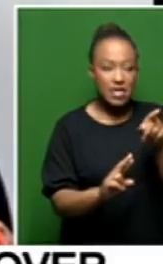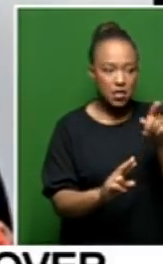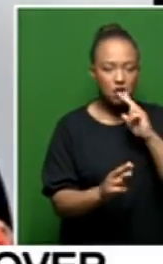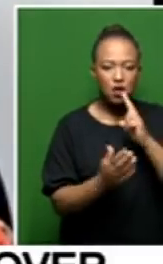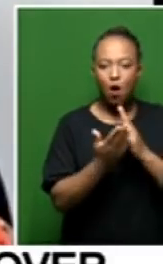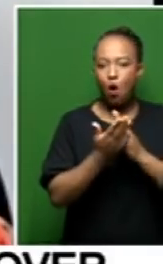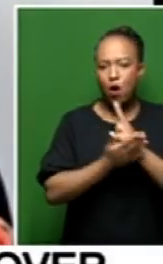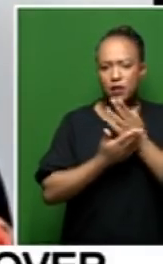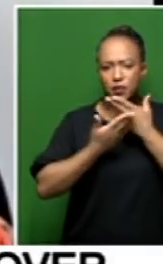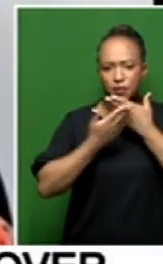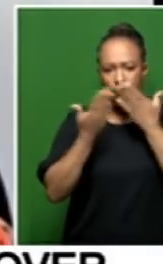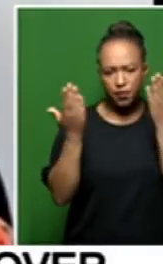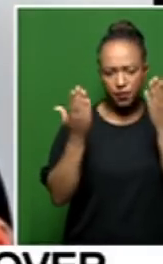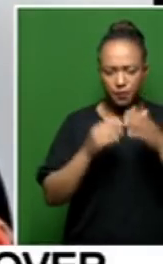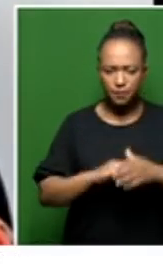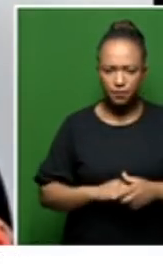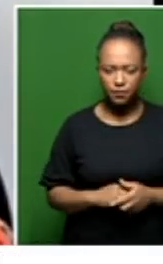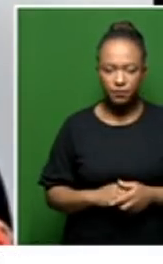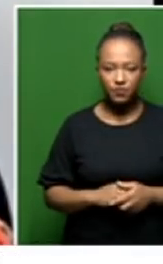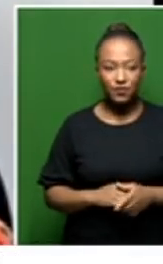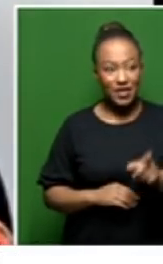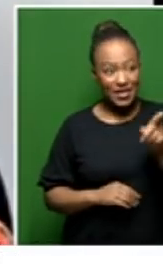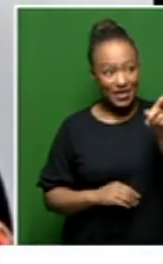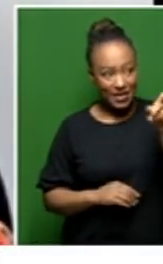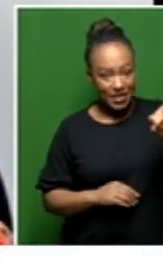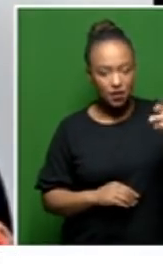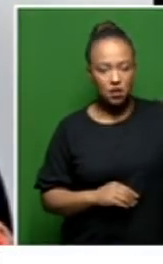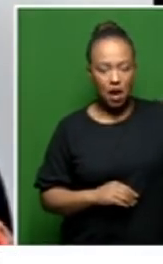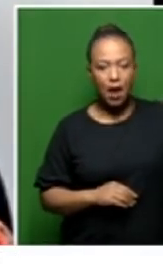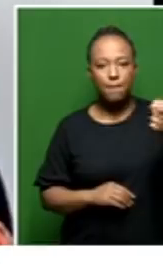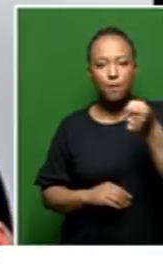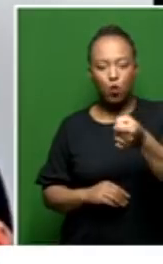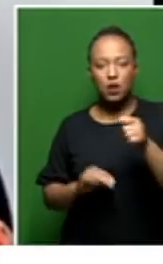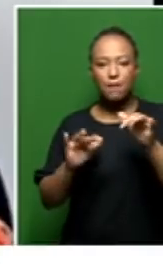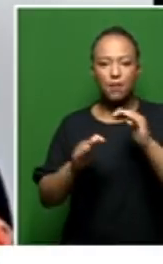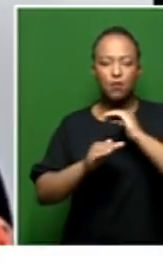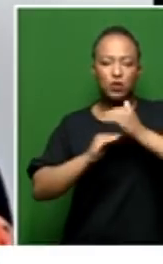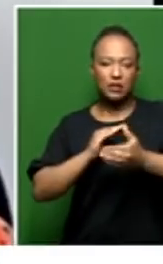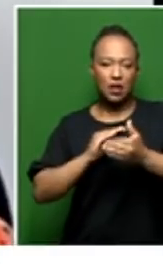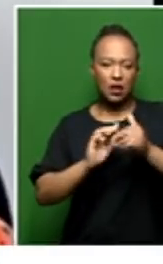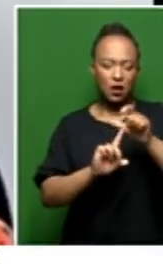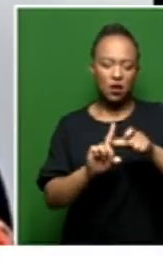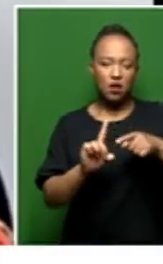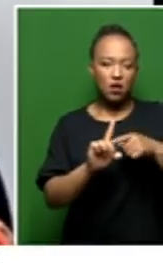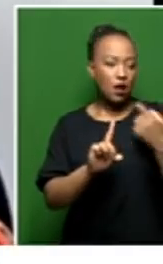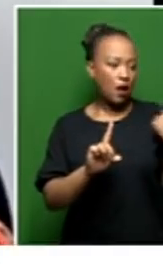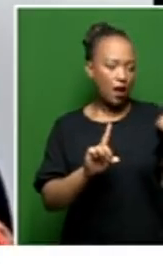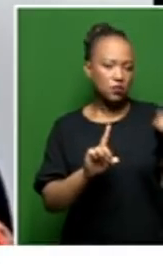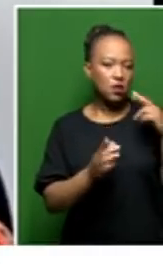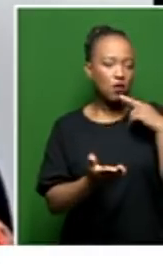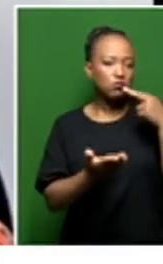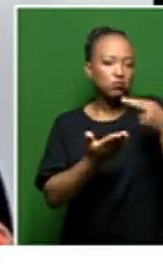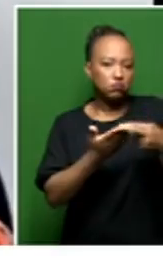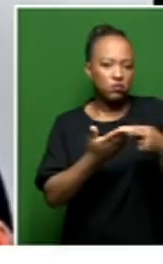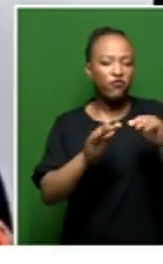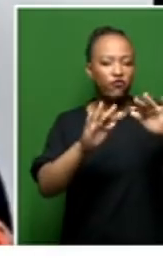dishonest. He appointed the Public Protector, this very last one, on the recommendation of